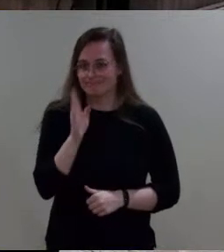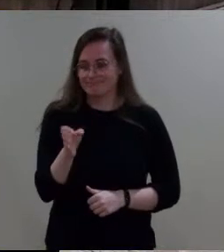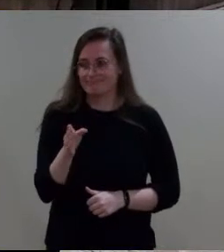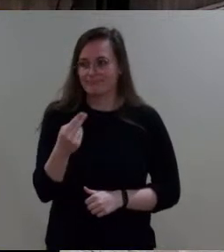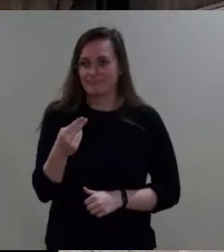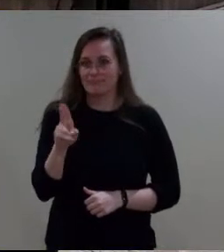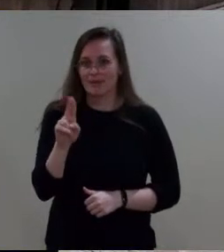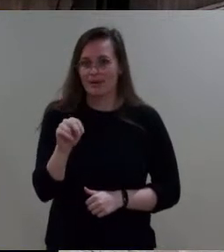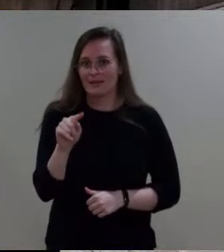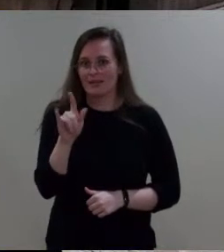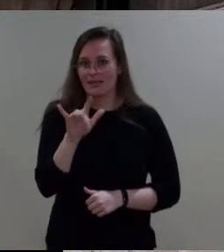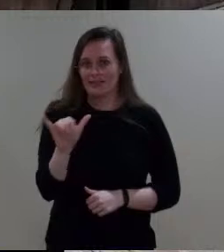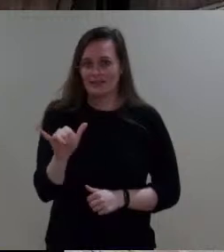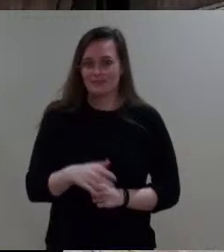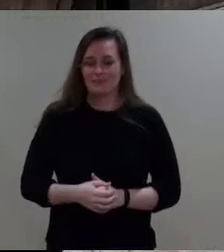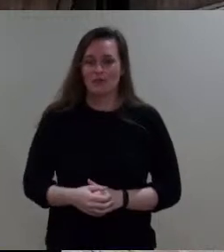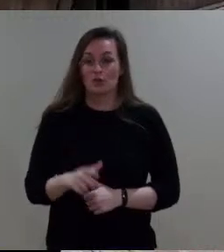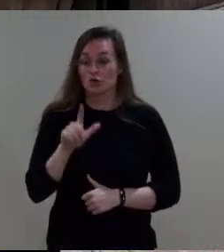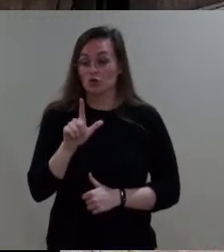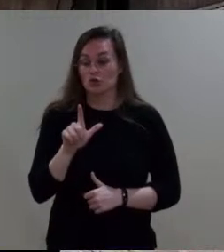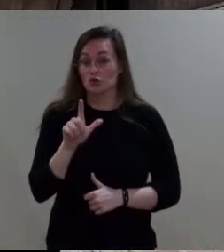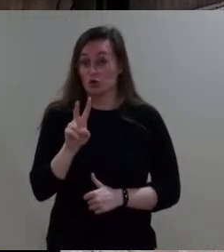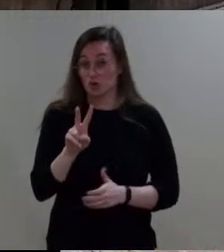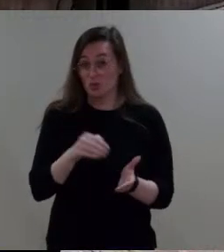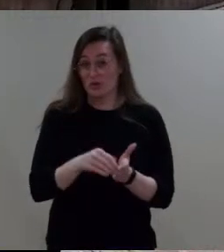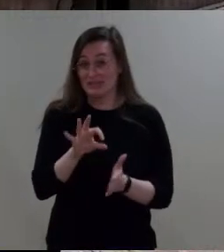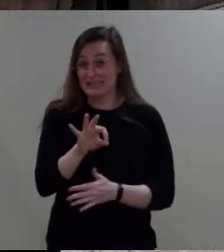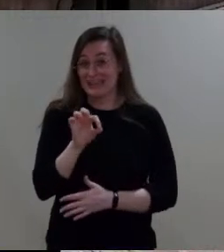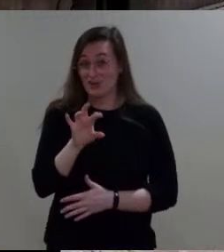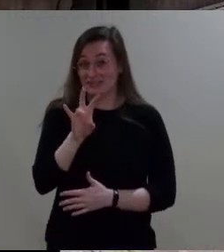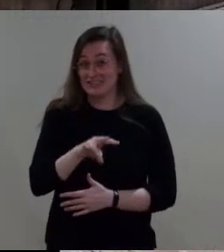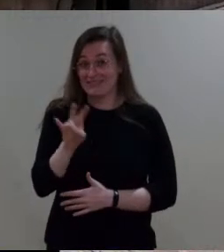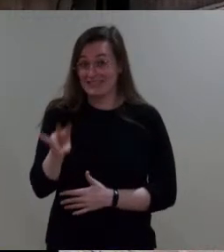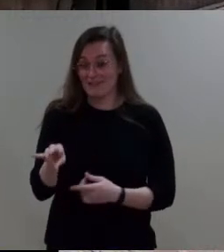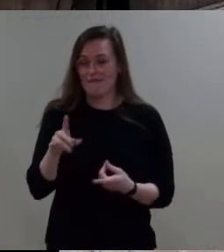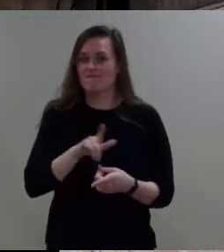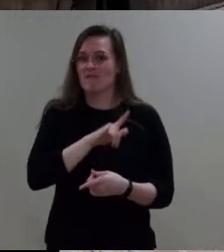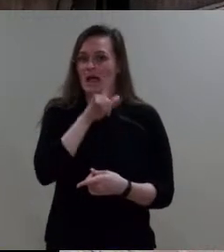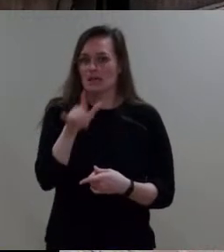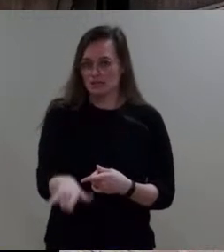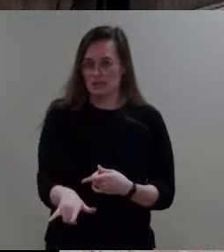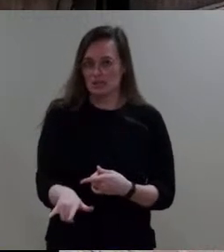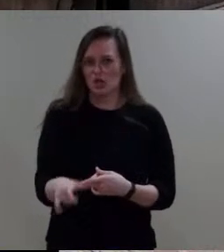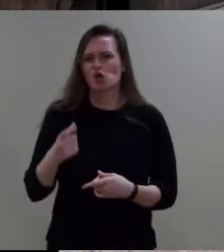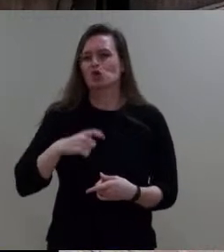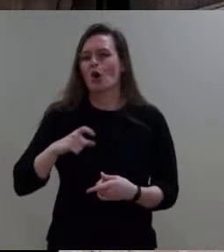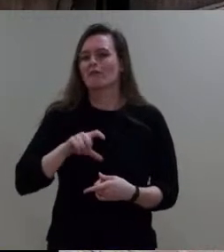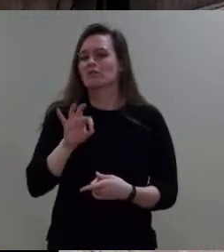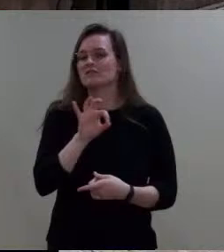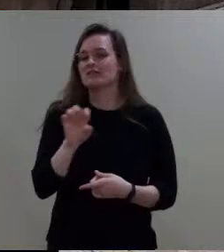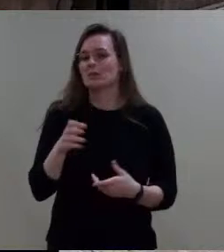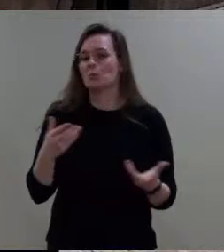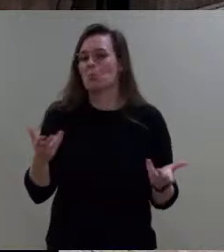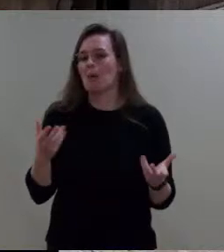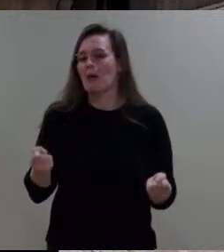The 29.77, that was the flight. What was the conference fee?